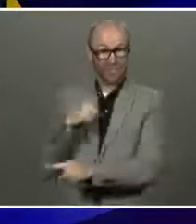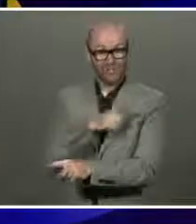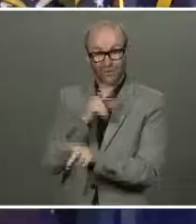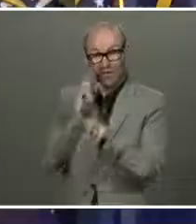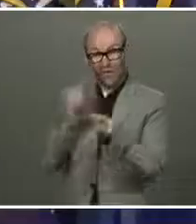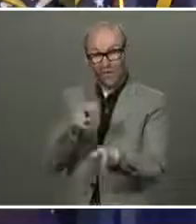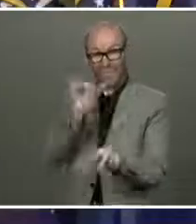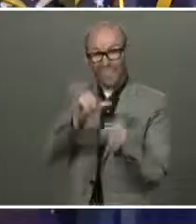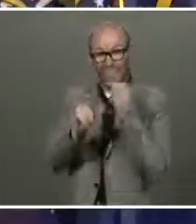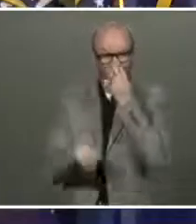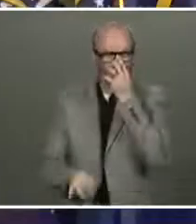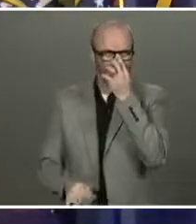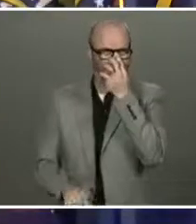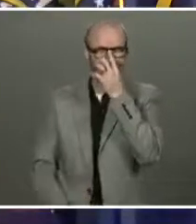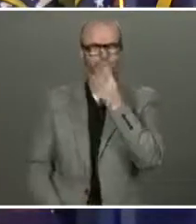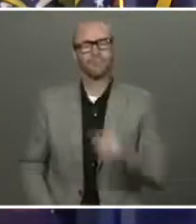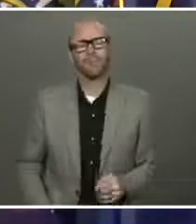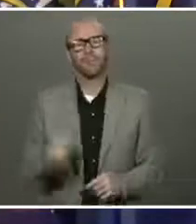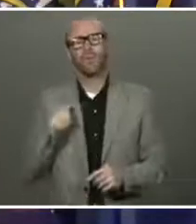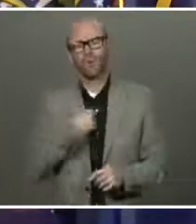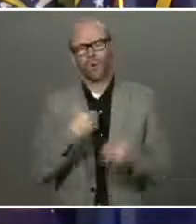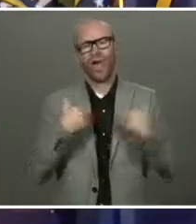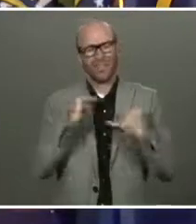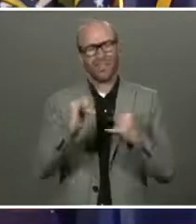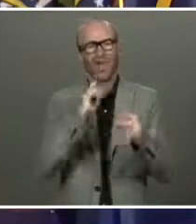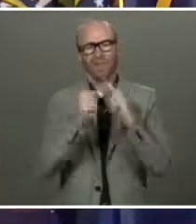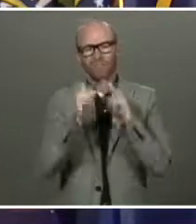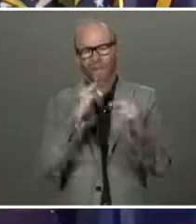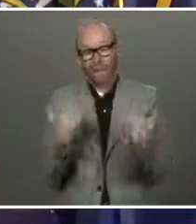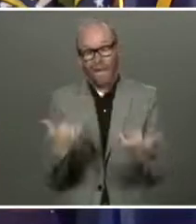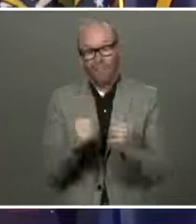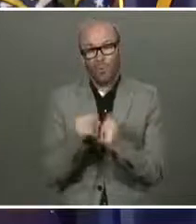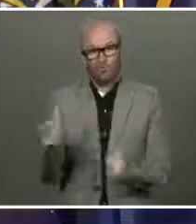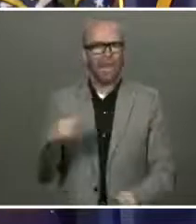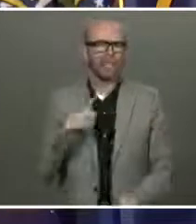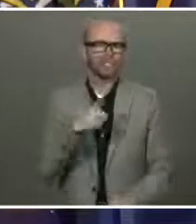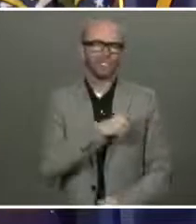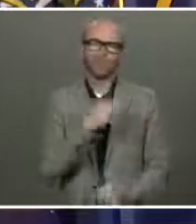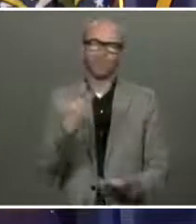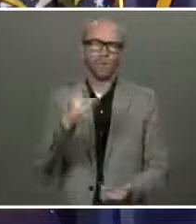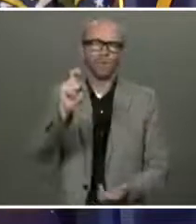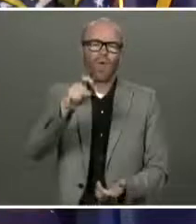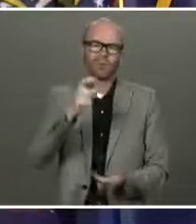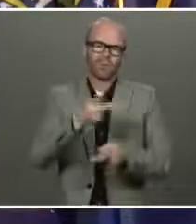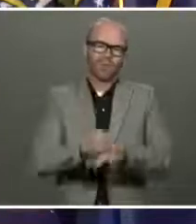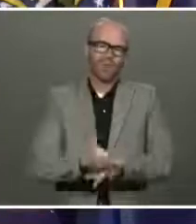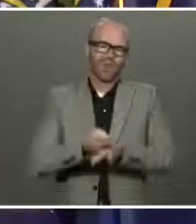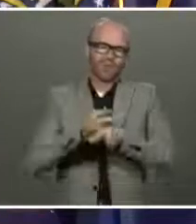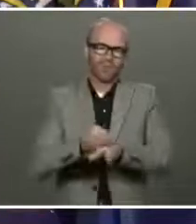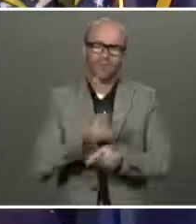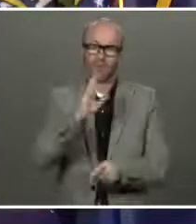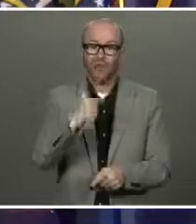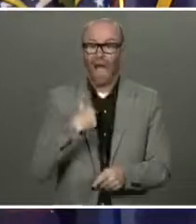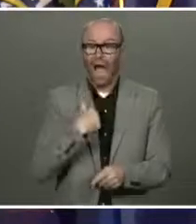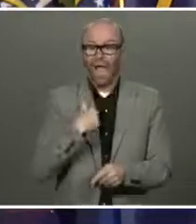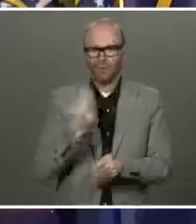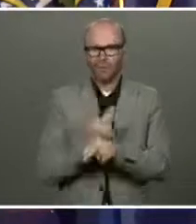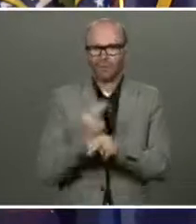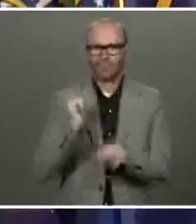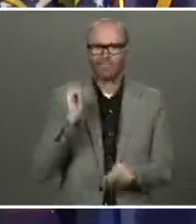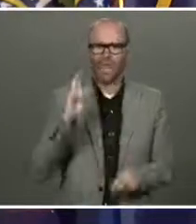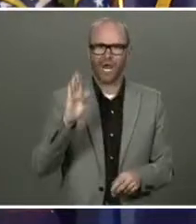we're having those conversations right now with the legislature, and we want to be careful. Look, I've used